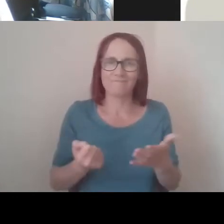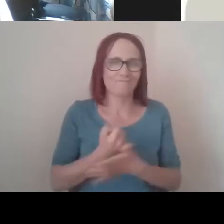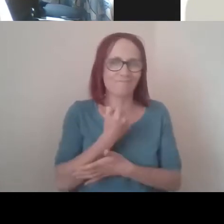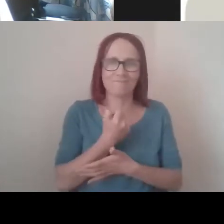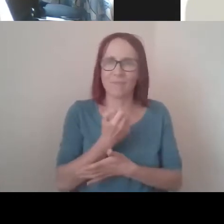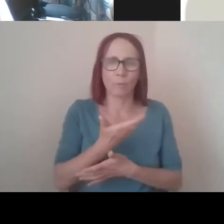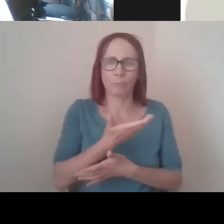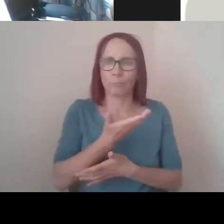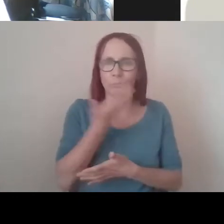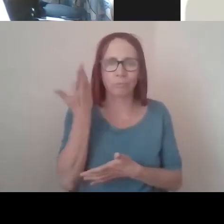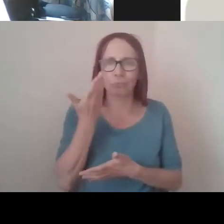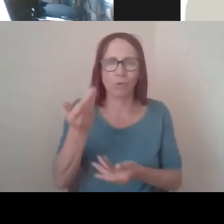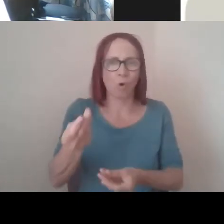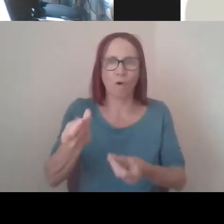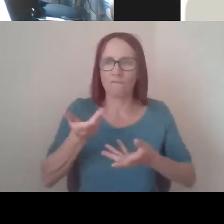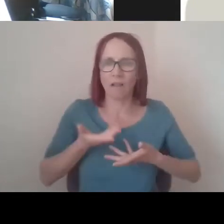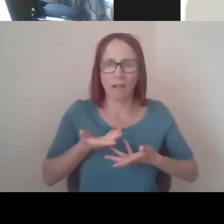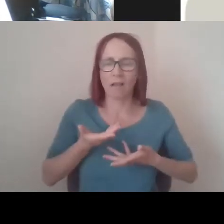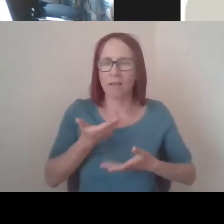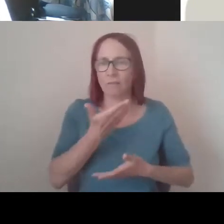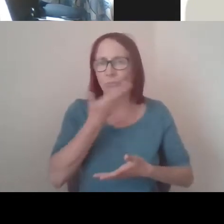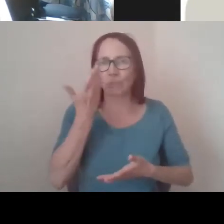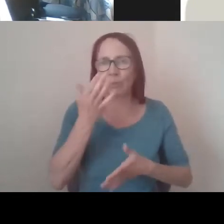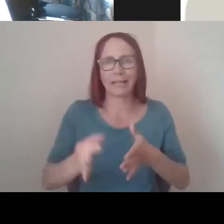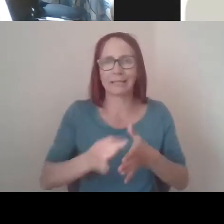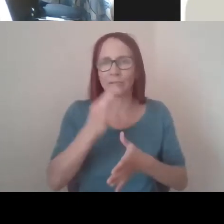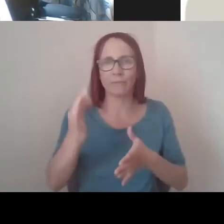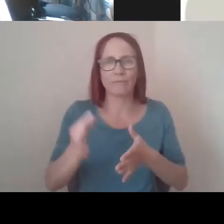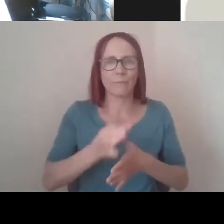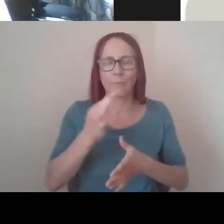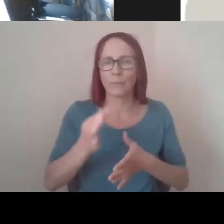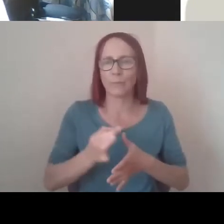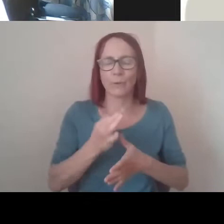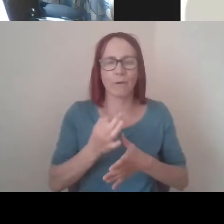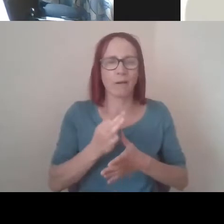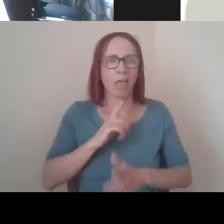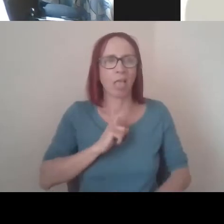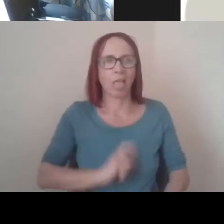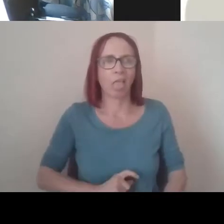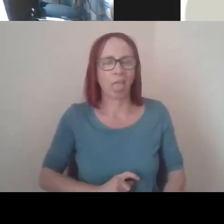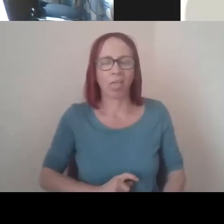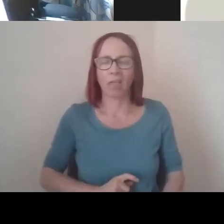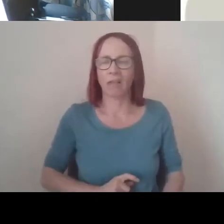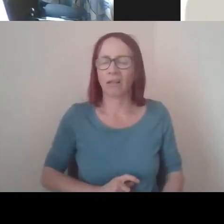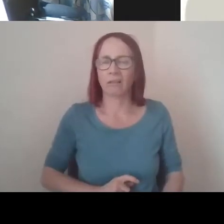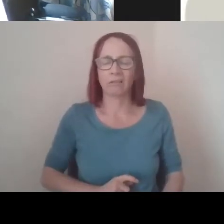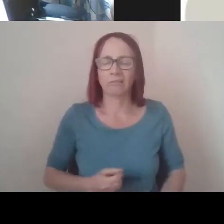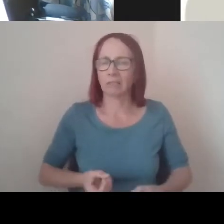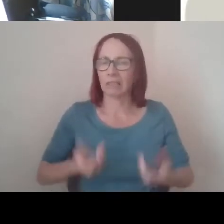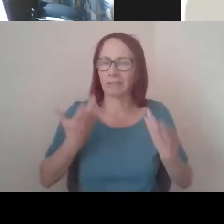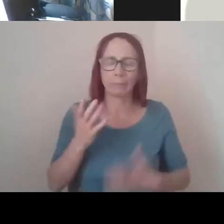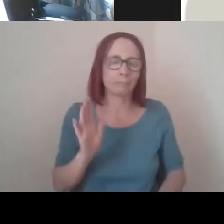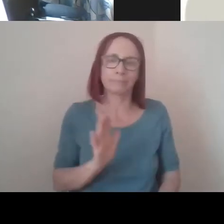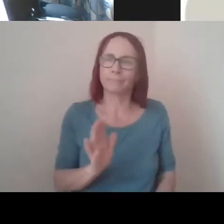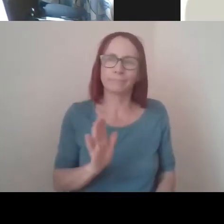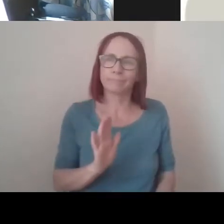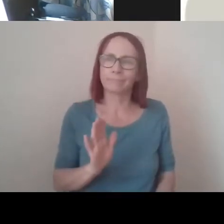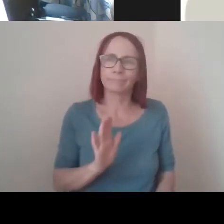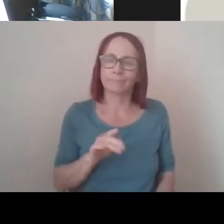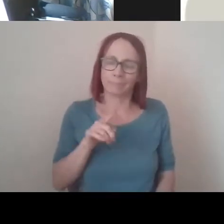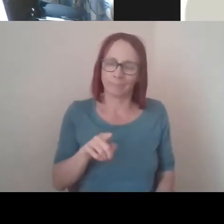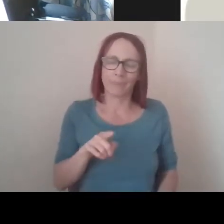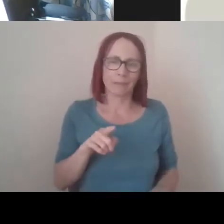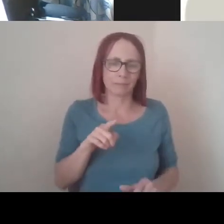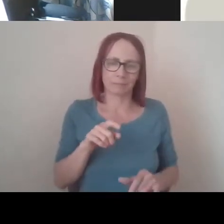you don't even get offered an interview, don't be disheartened, because I think that's part of the